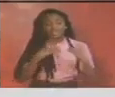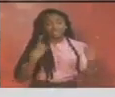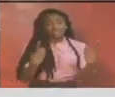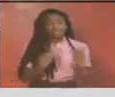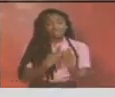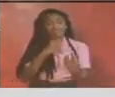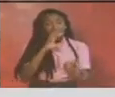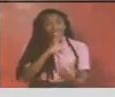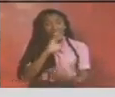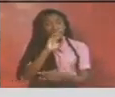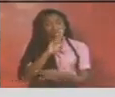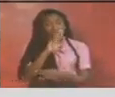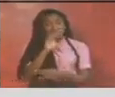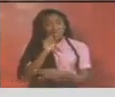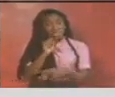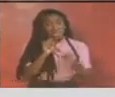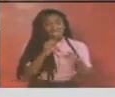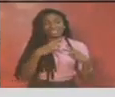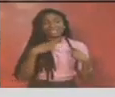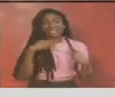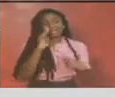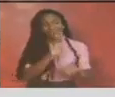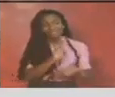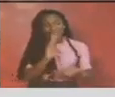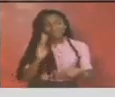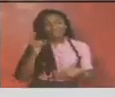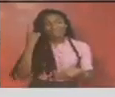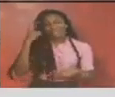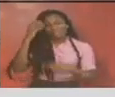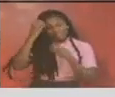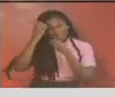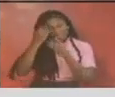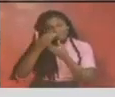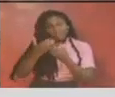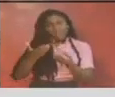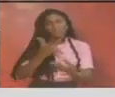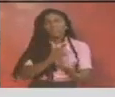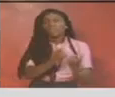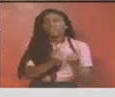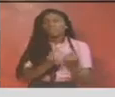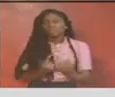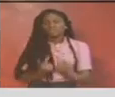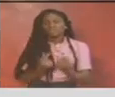own webpage just to give an overview of what we do. So thank you again.